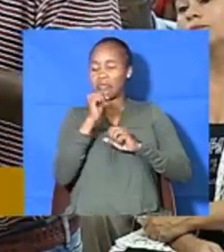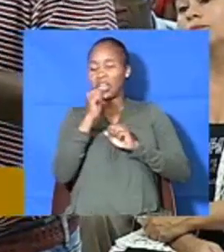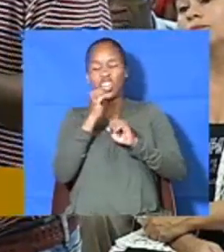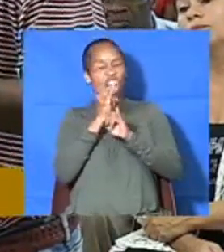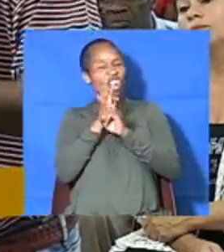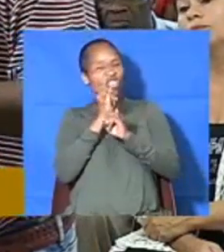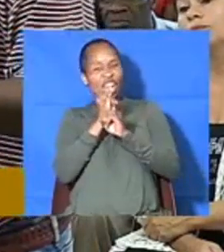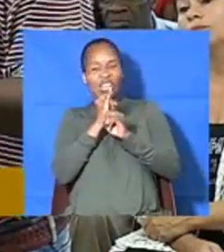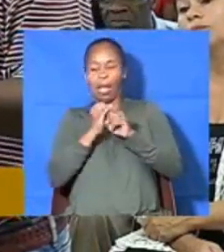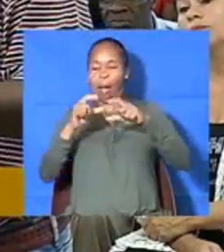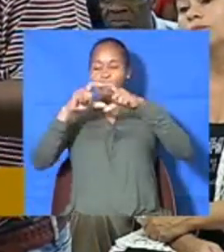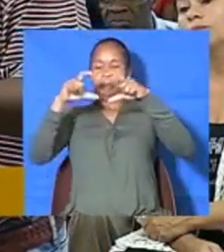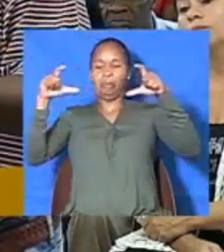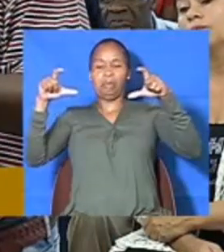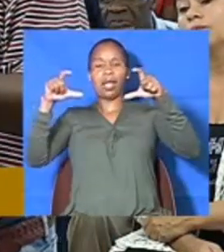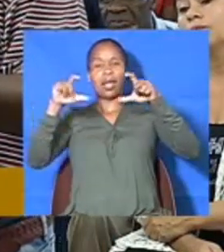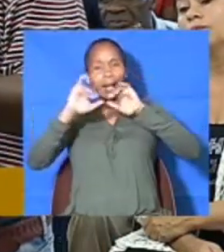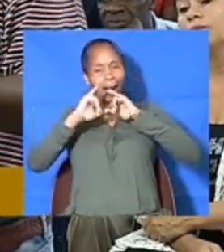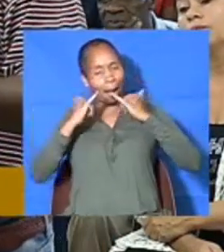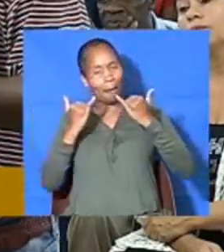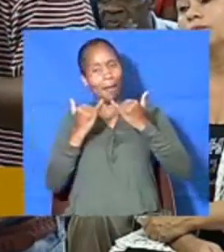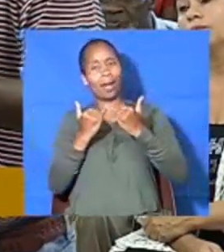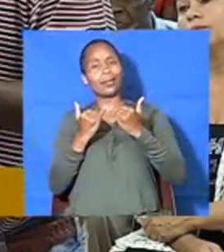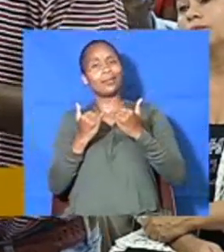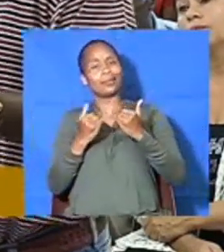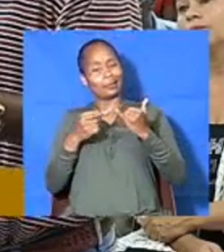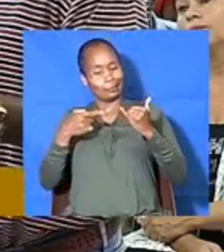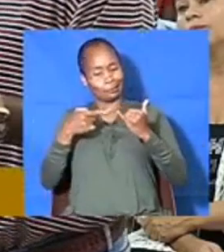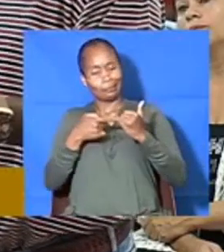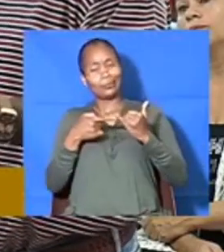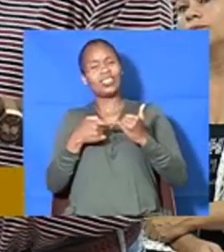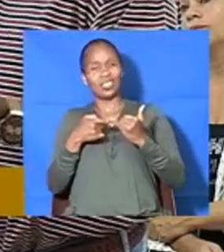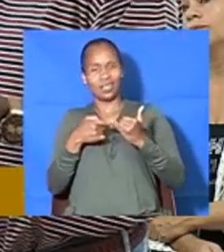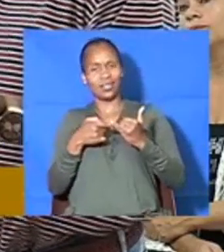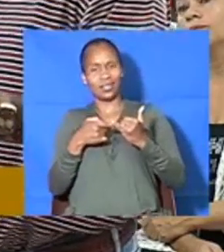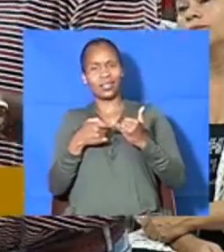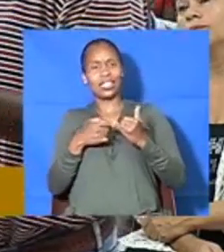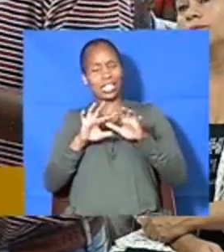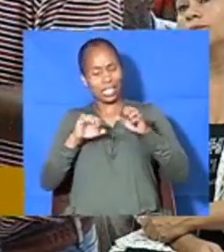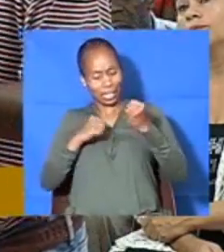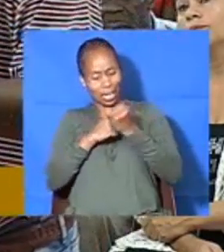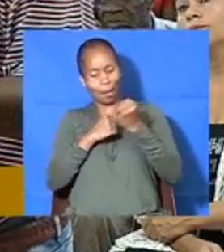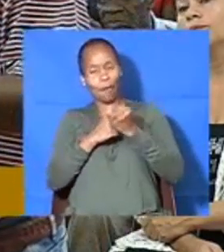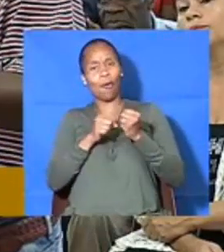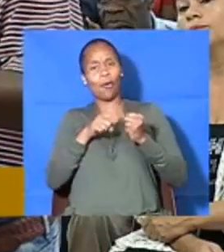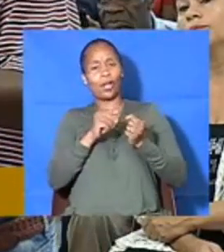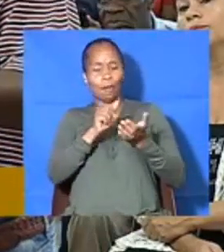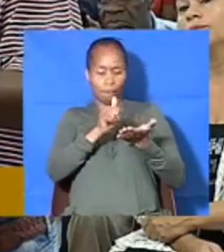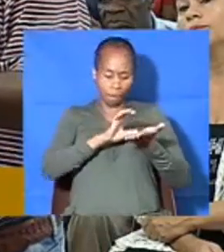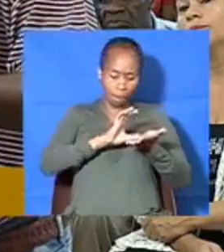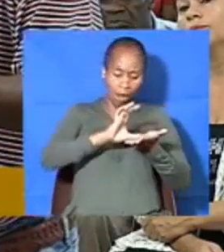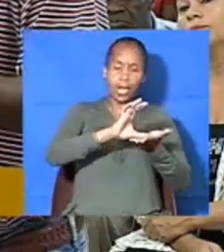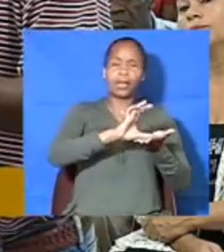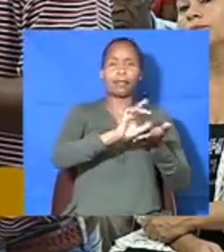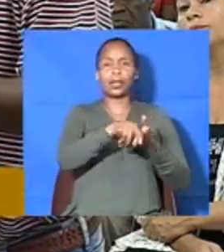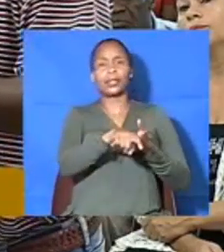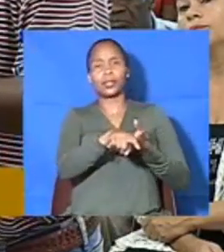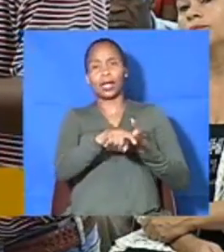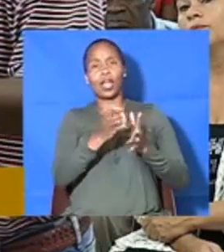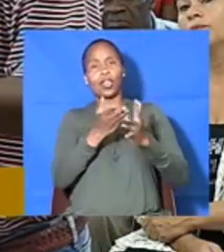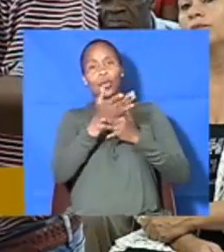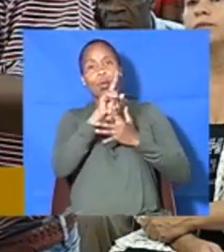Pastor, let me request, because you are running down through the whole proposal. All right. That you bring